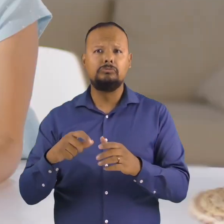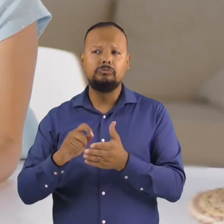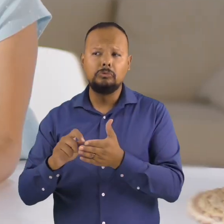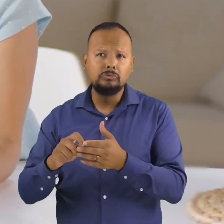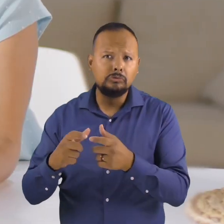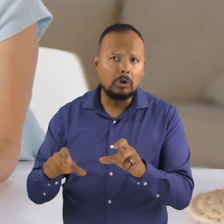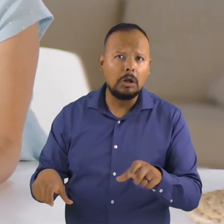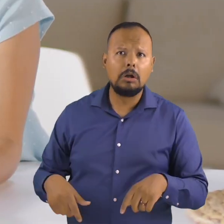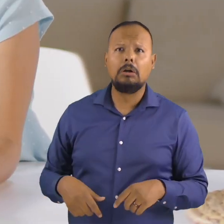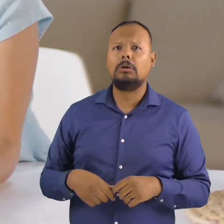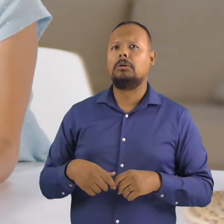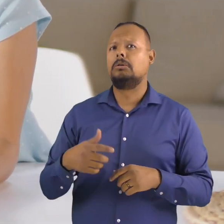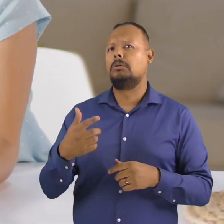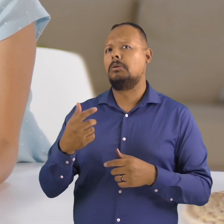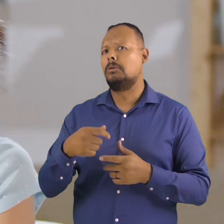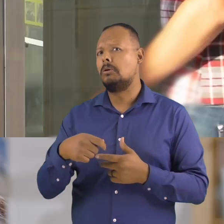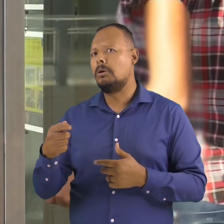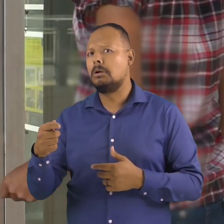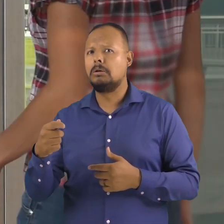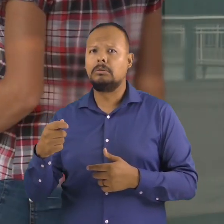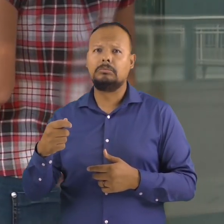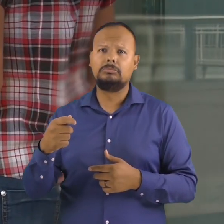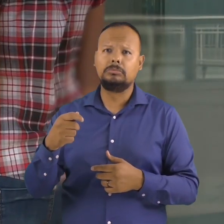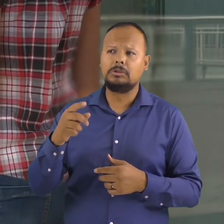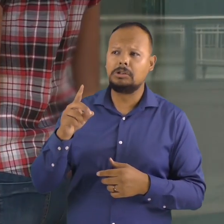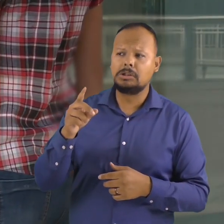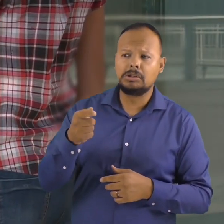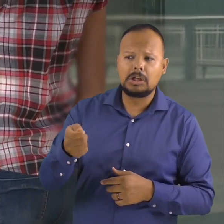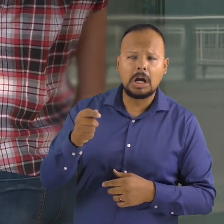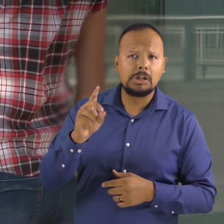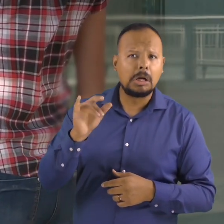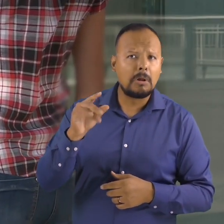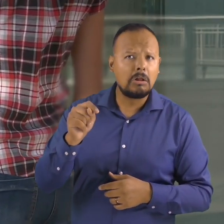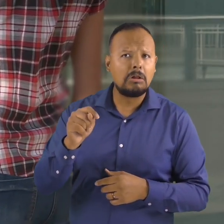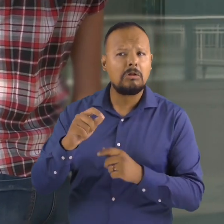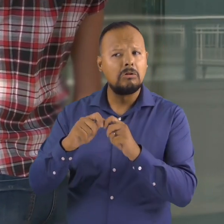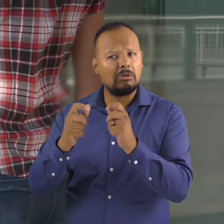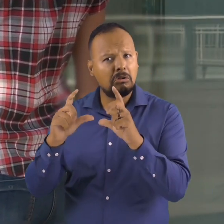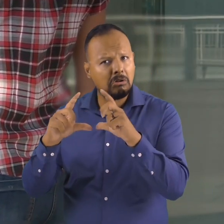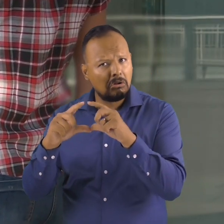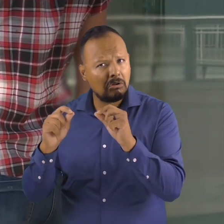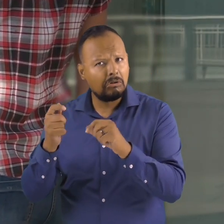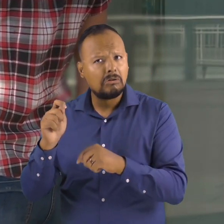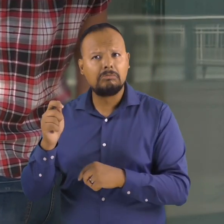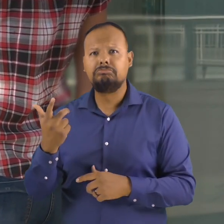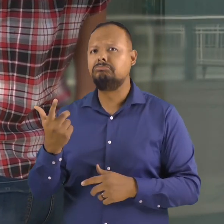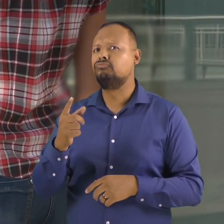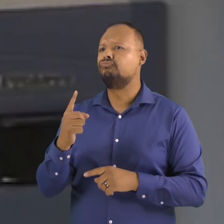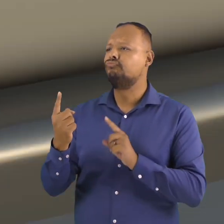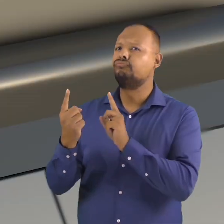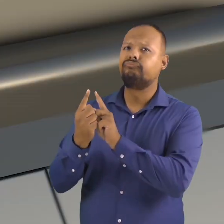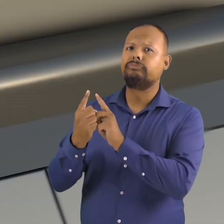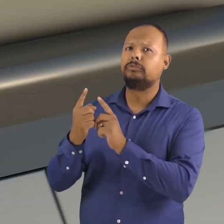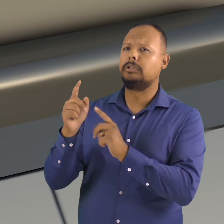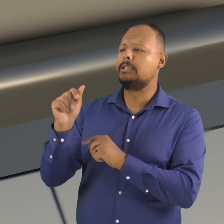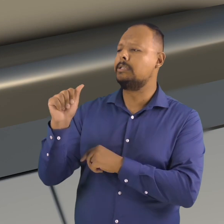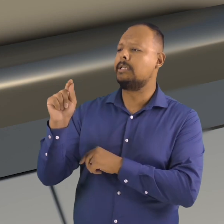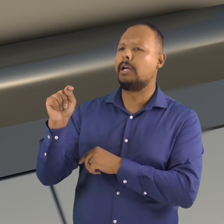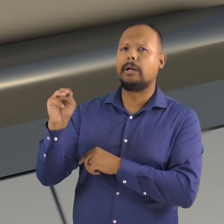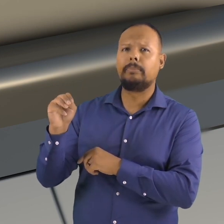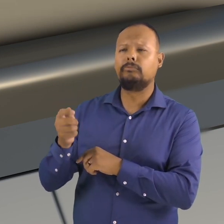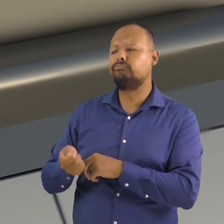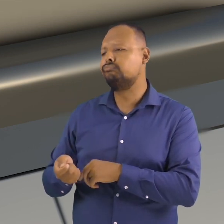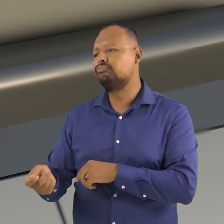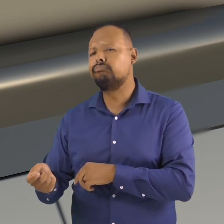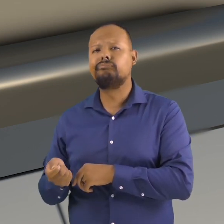or use a debit card. You can even head over to the ATM with your debit card and get some cash